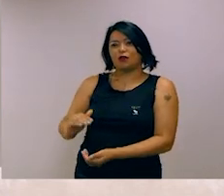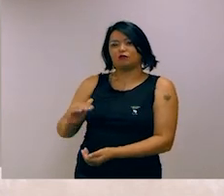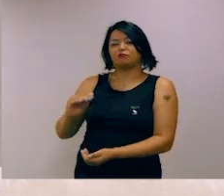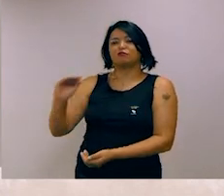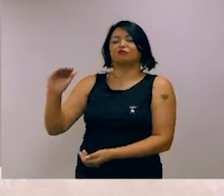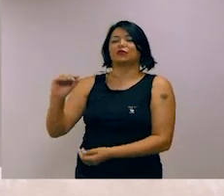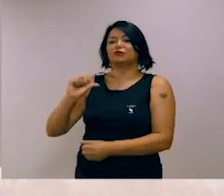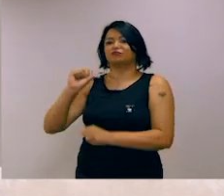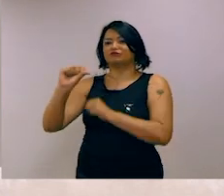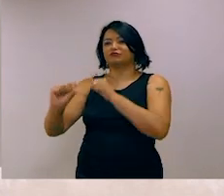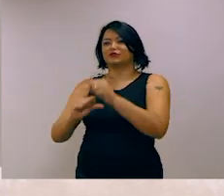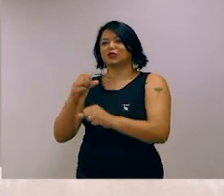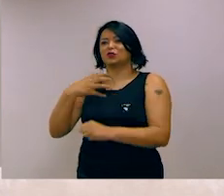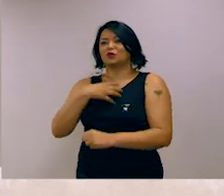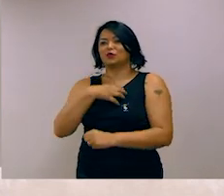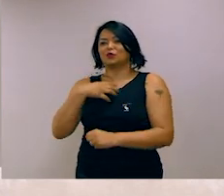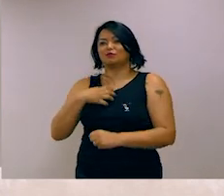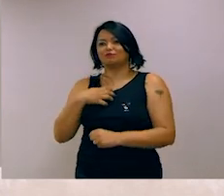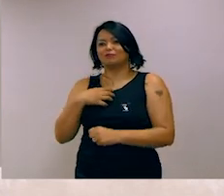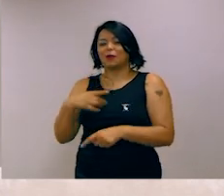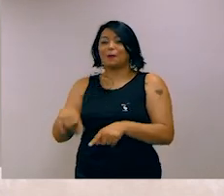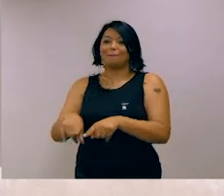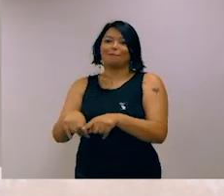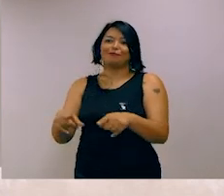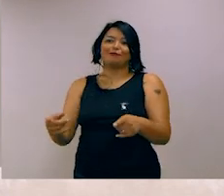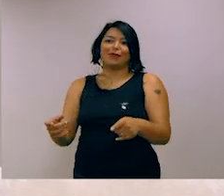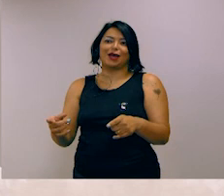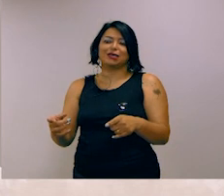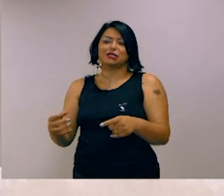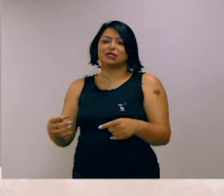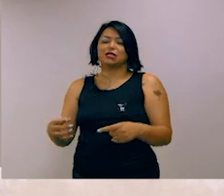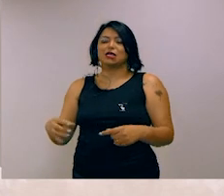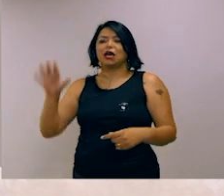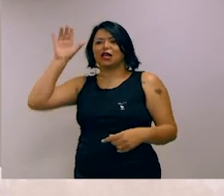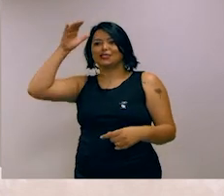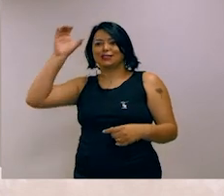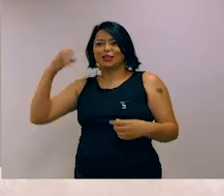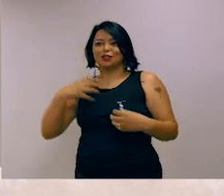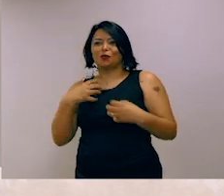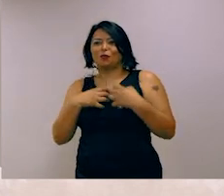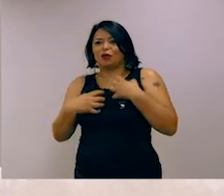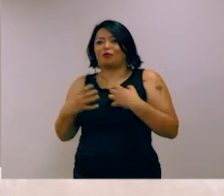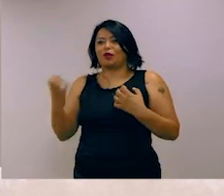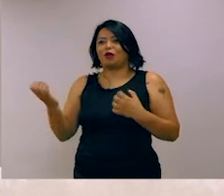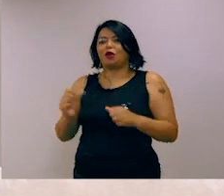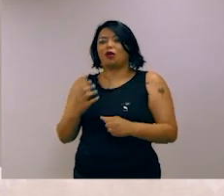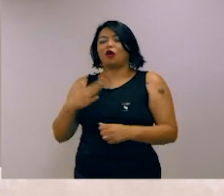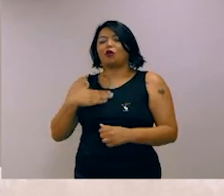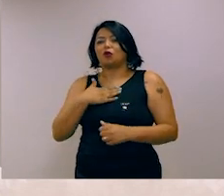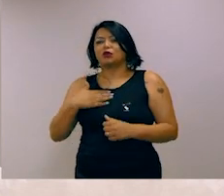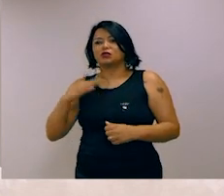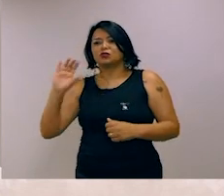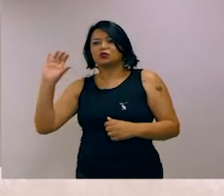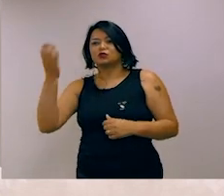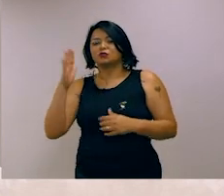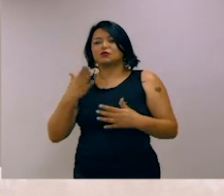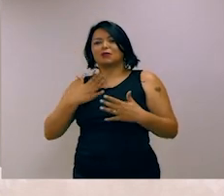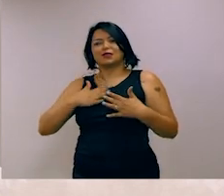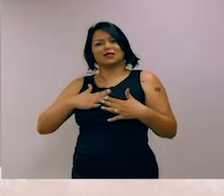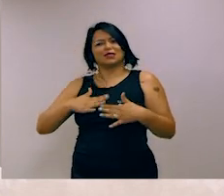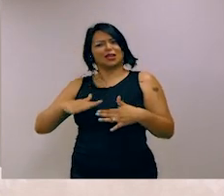subtle interventions, okay? So these, for example, could be a